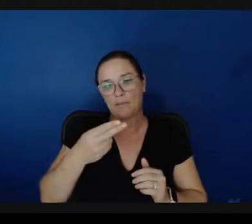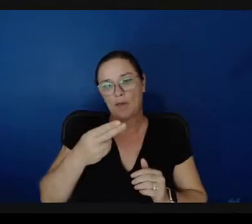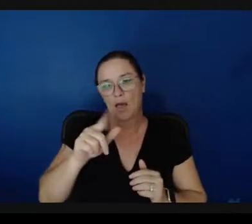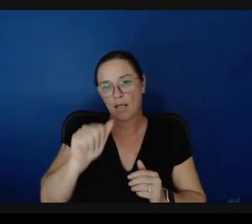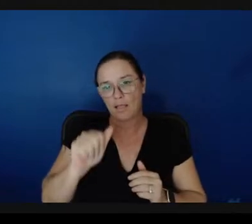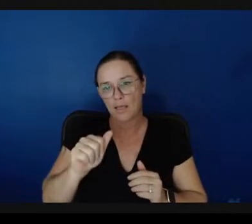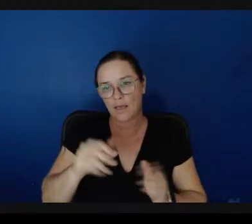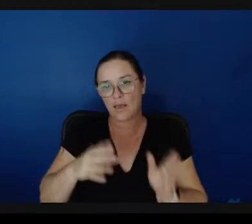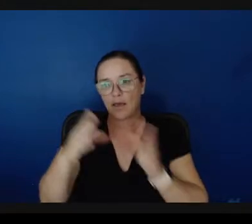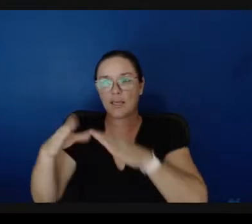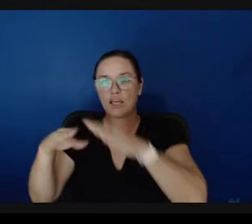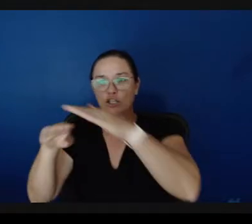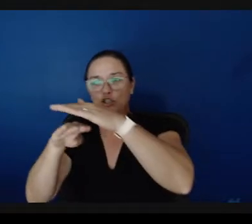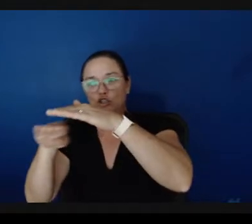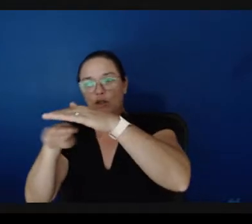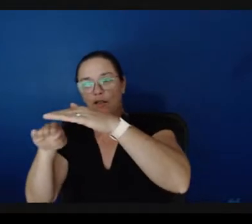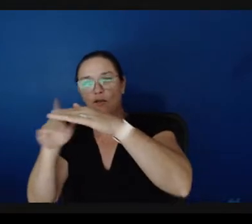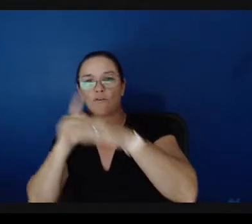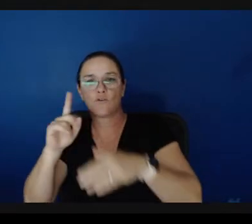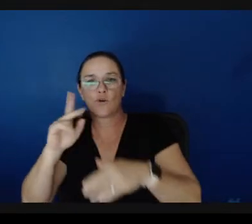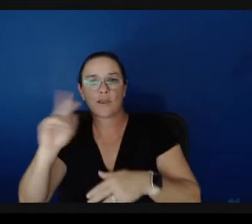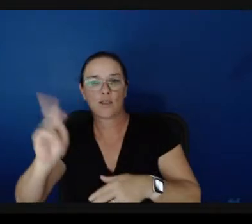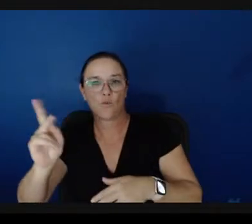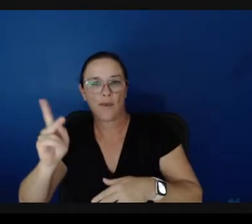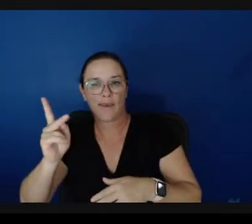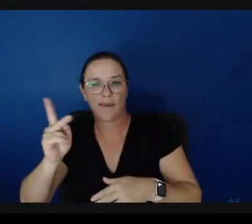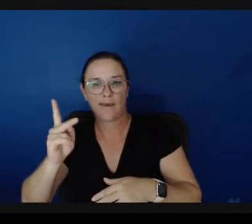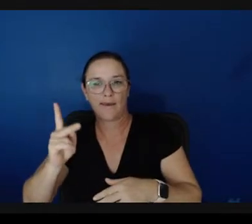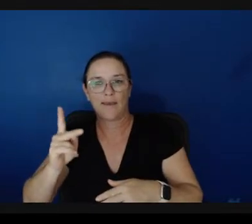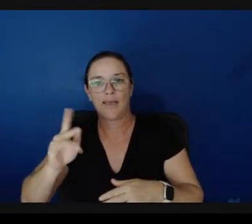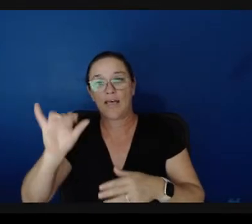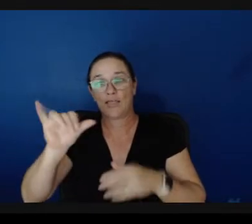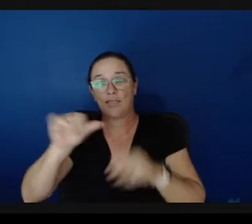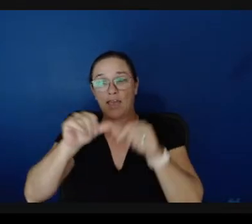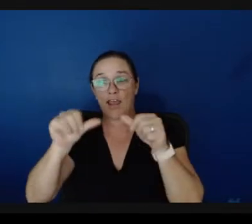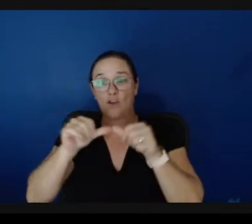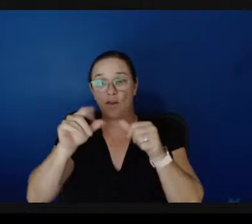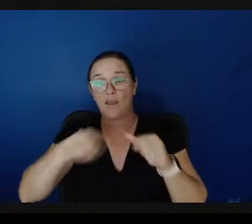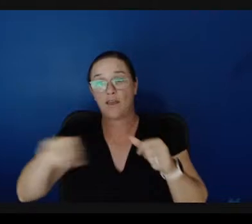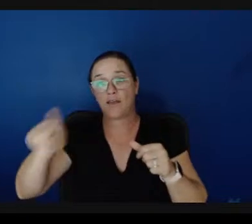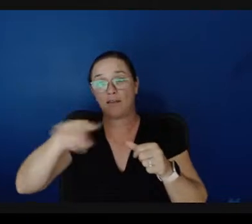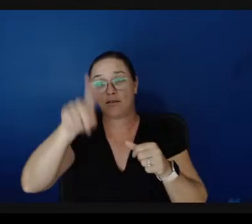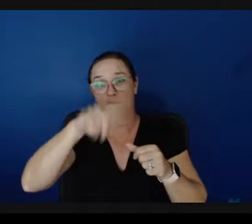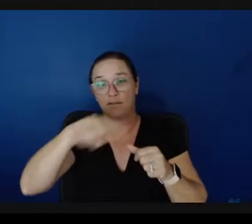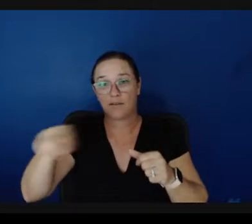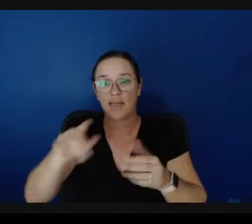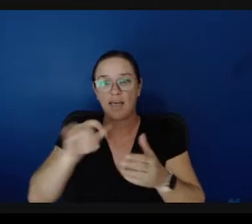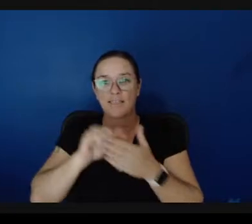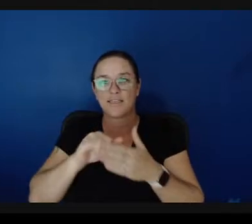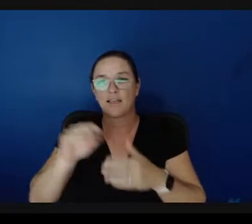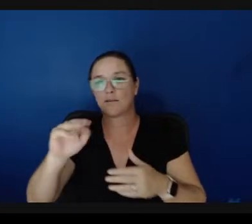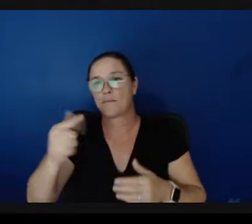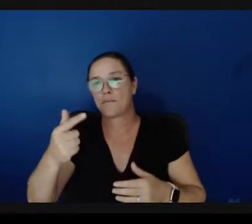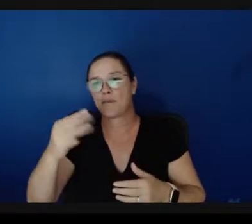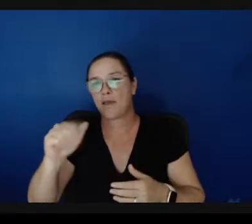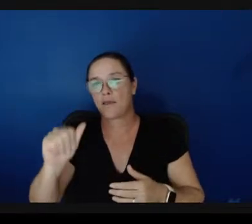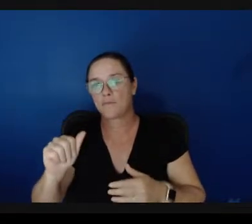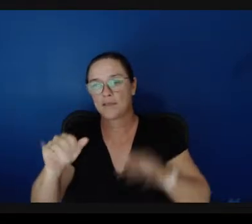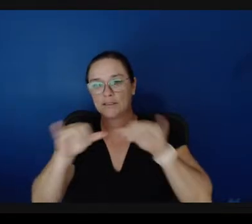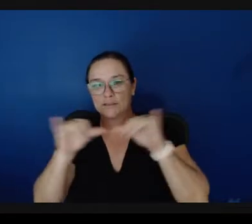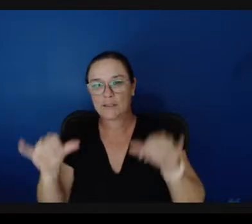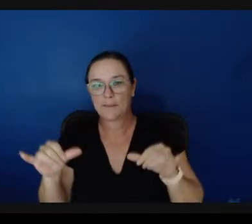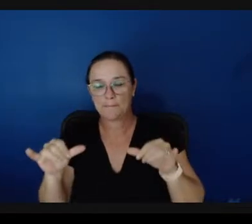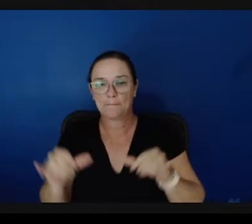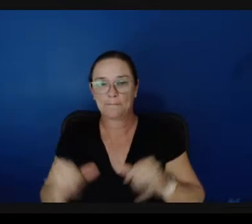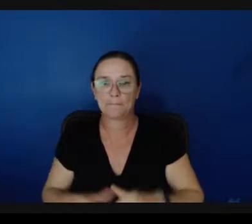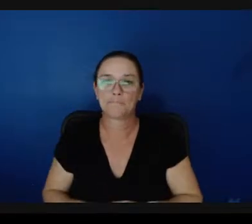shallow Kilauea earthquakes. Usually the ones that are in this region are the ones in the magma system right there, down through here as well, if they're